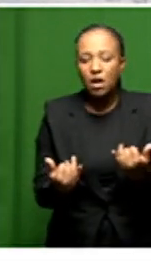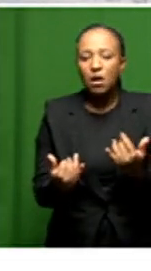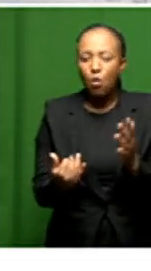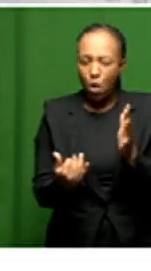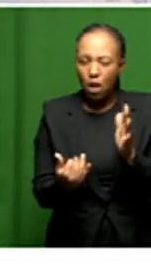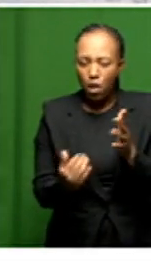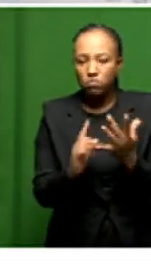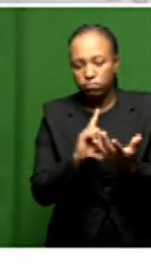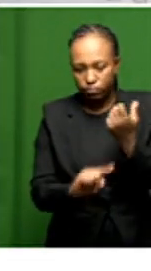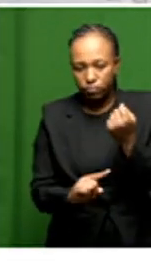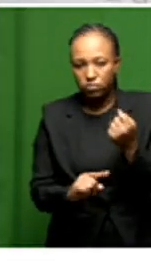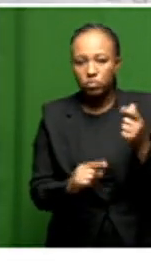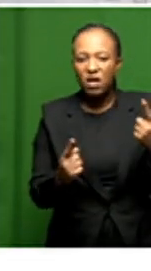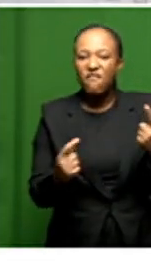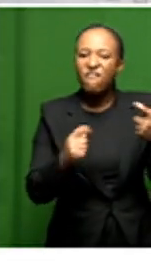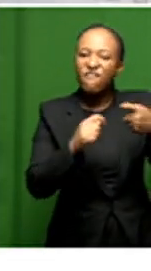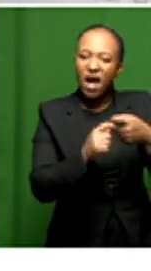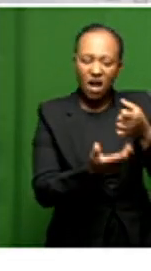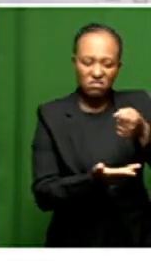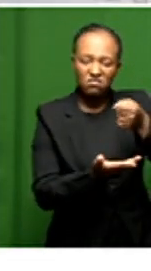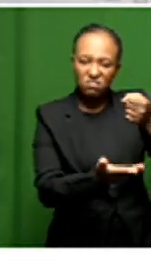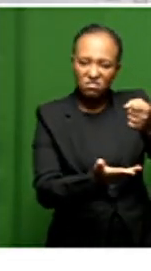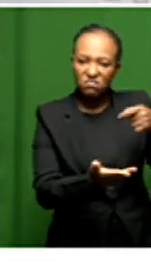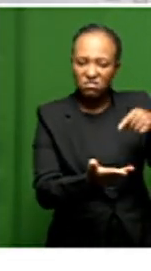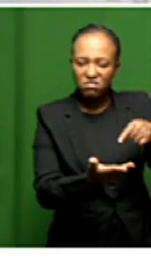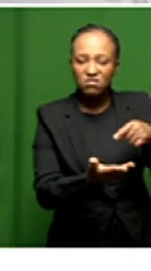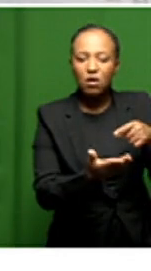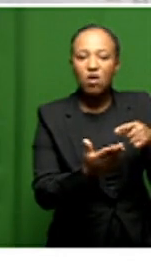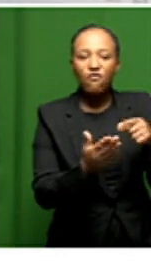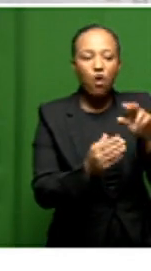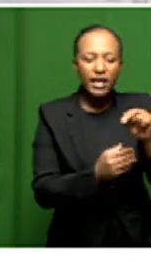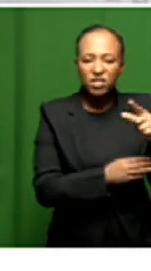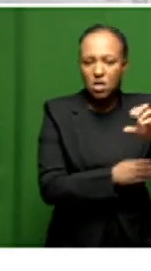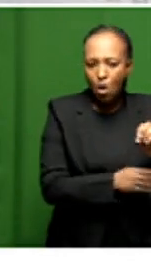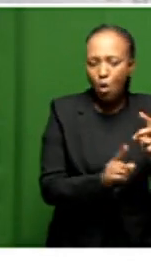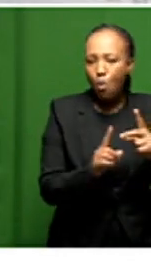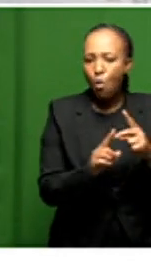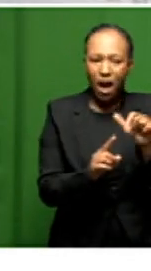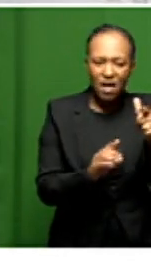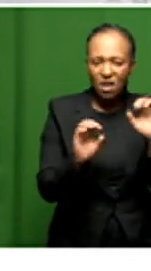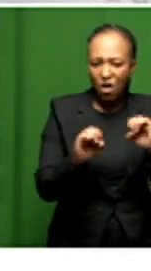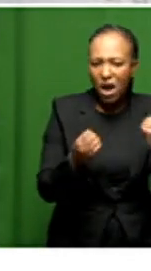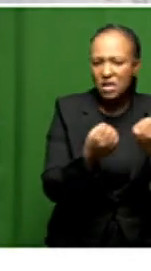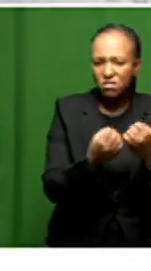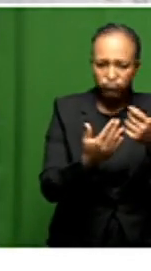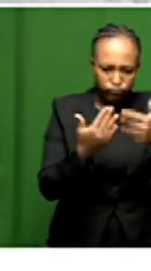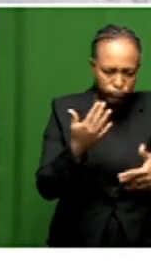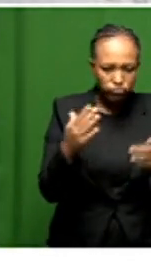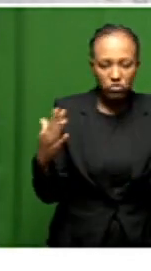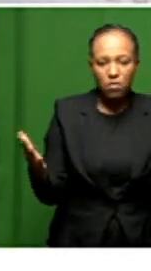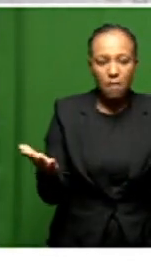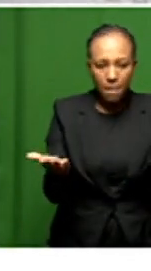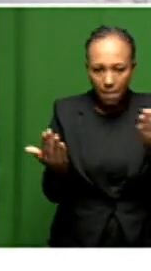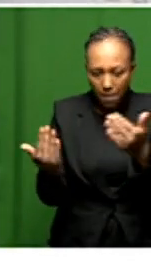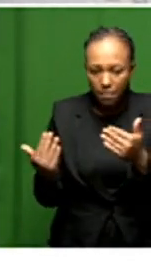there. This fund is all about helping to bring civil society and civil organizations and civil formations to